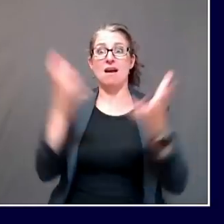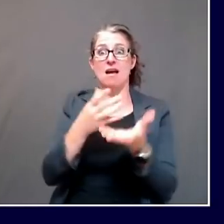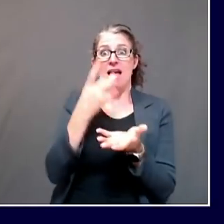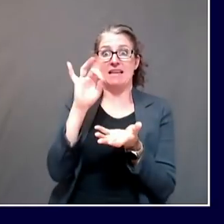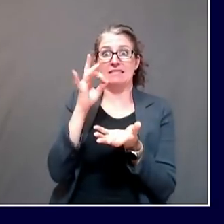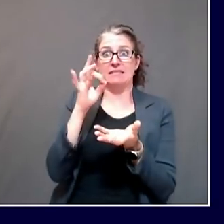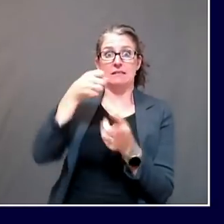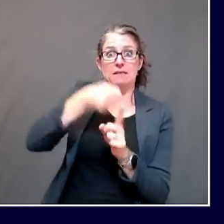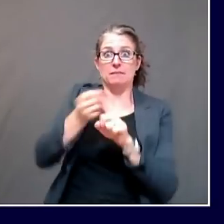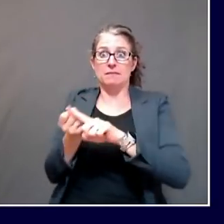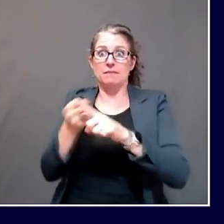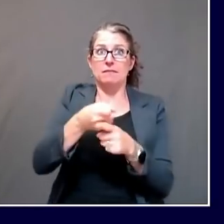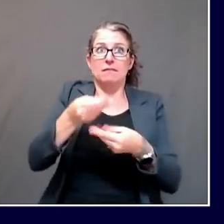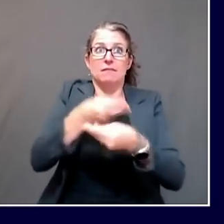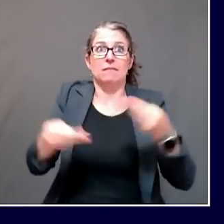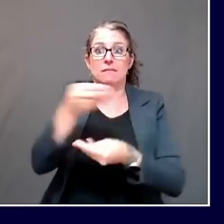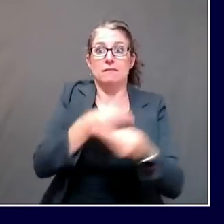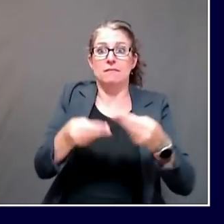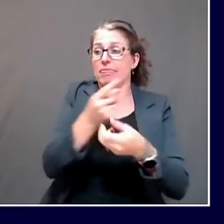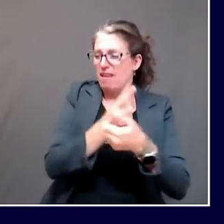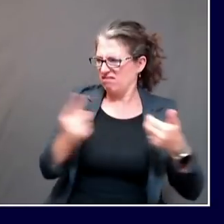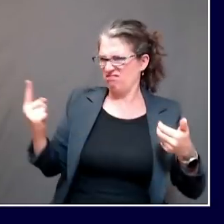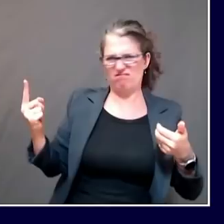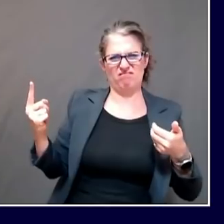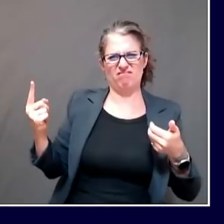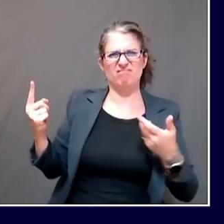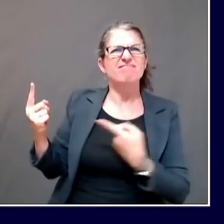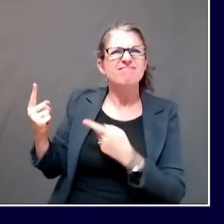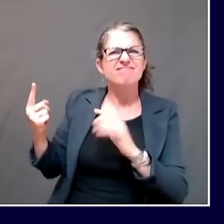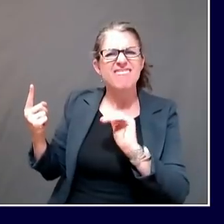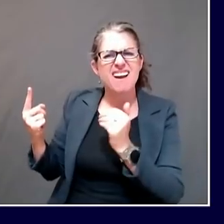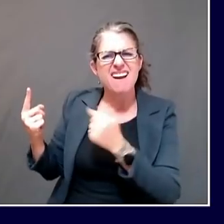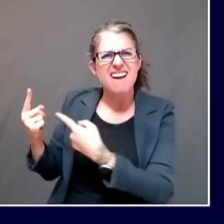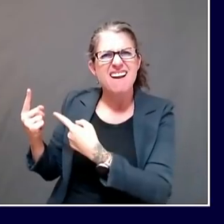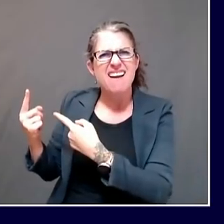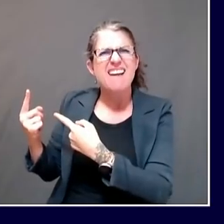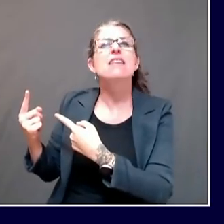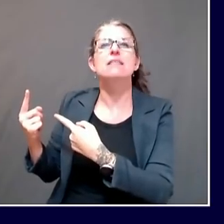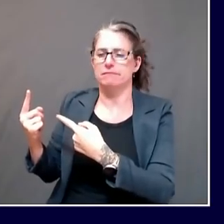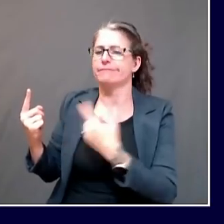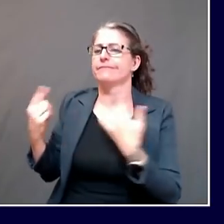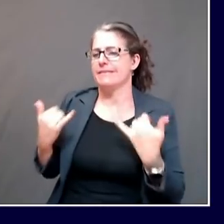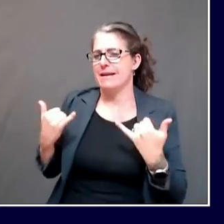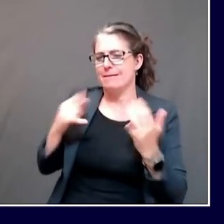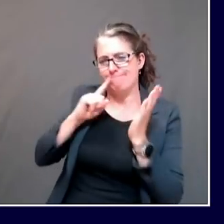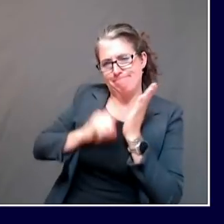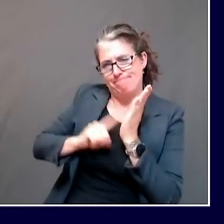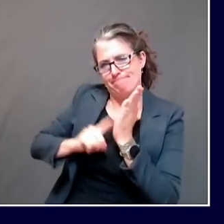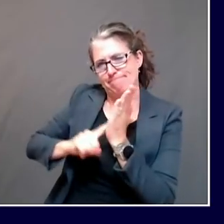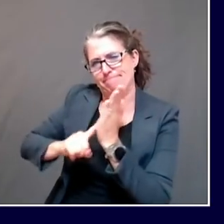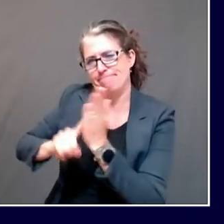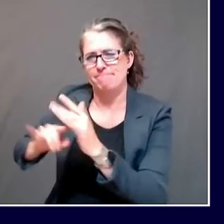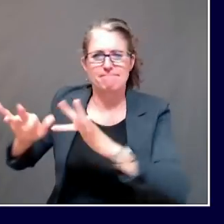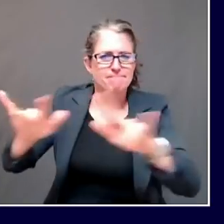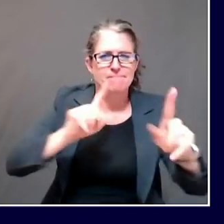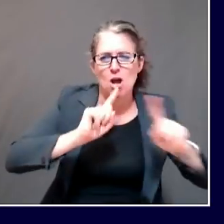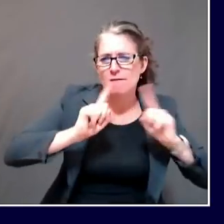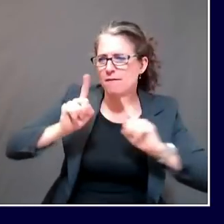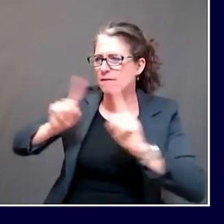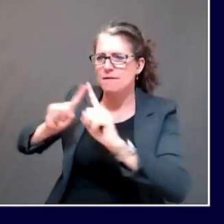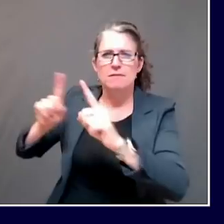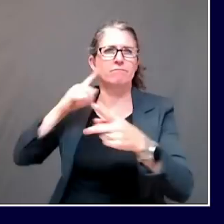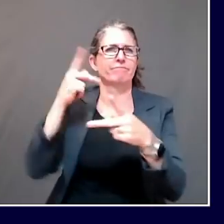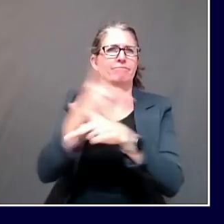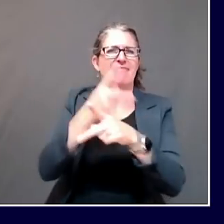more testing in partnership with the Naval Shipyard, we'll have a better epidemiological picture of what's going on and what the patterns of